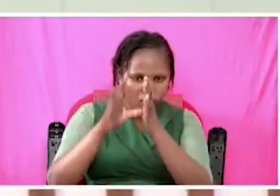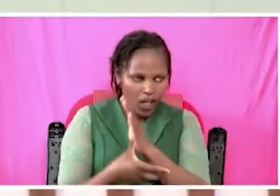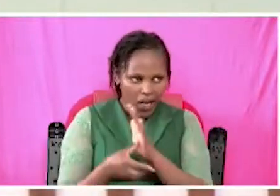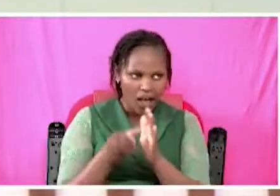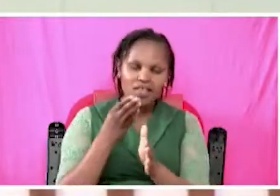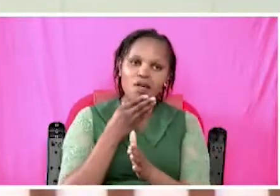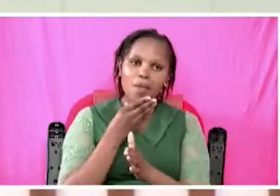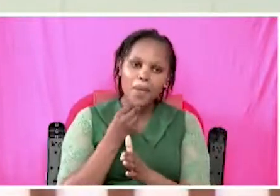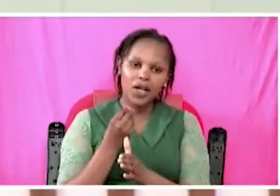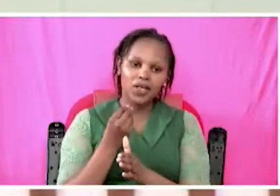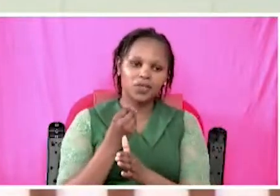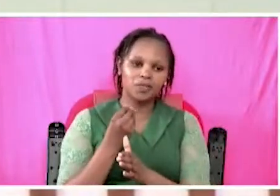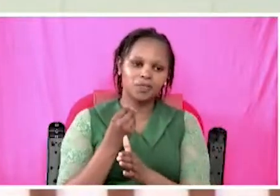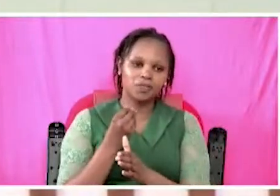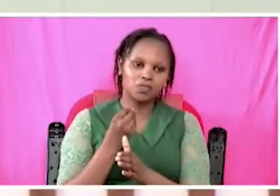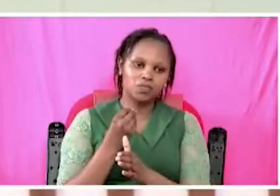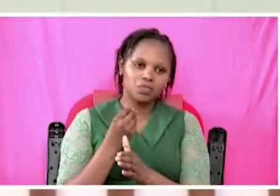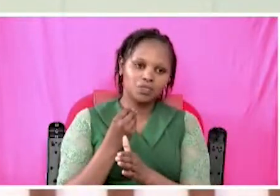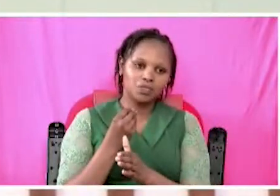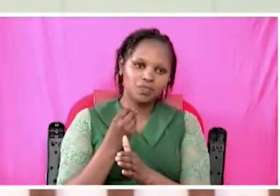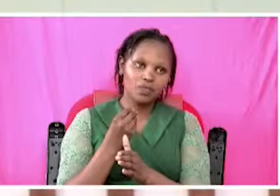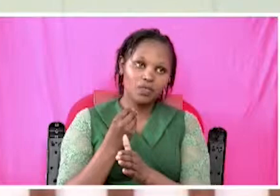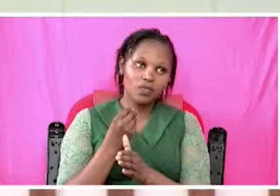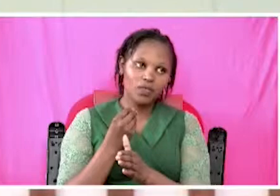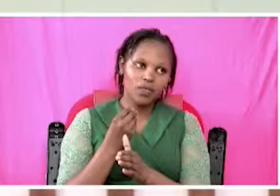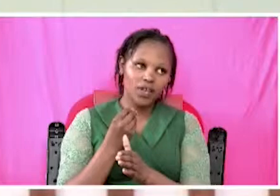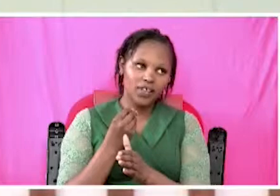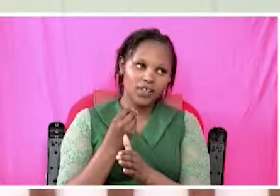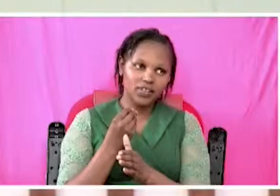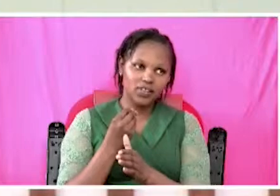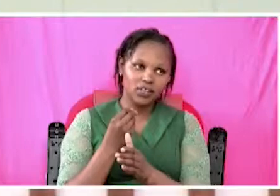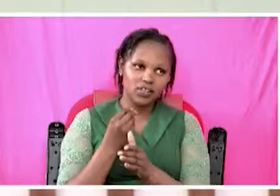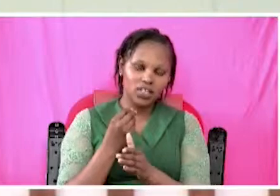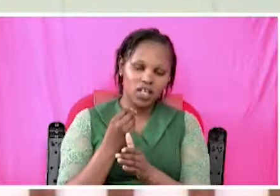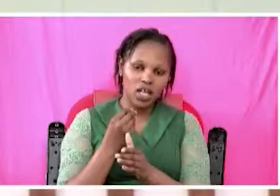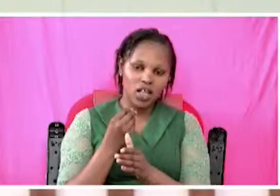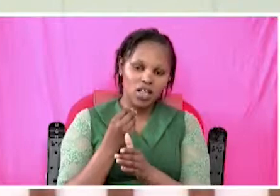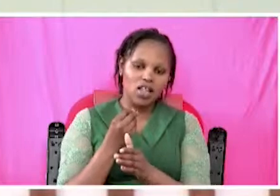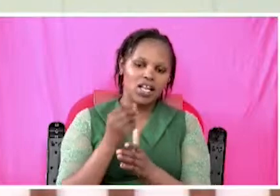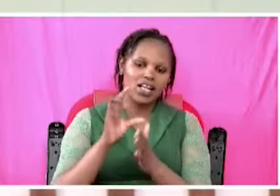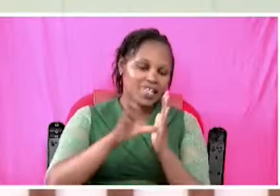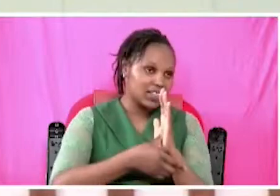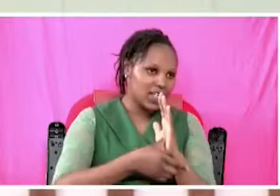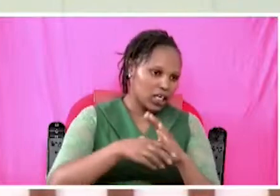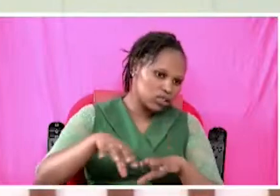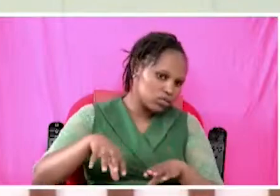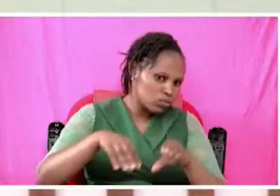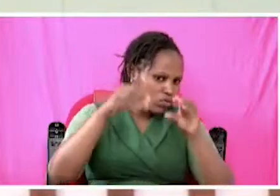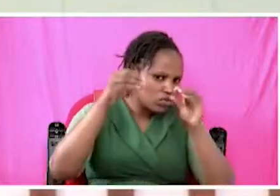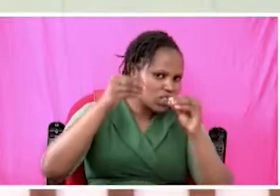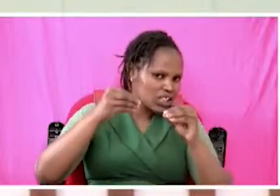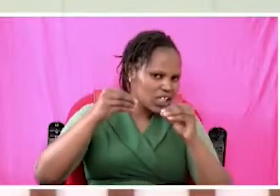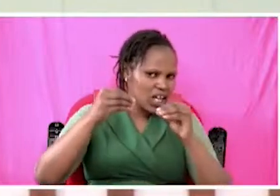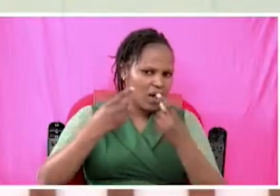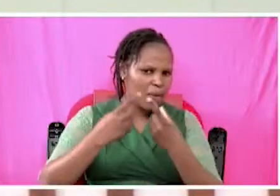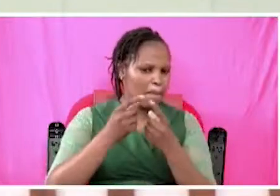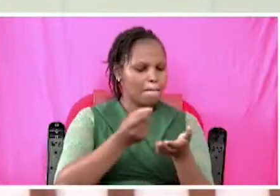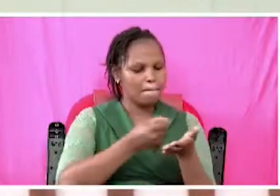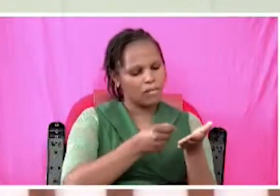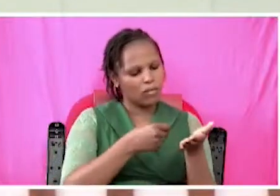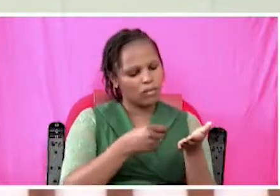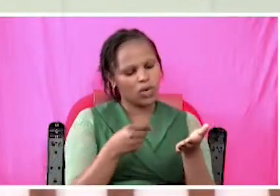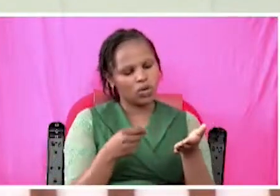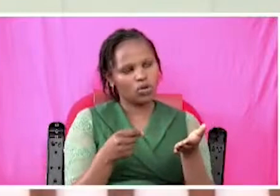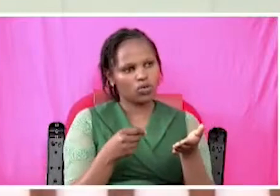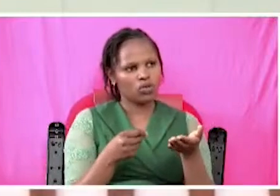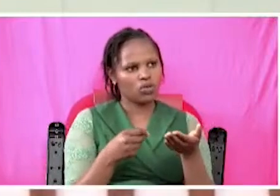this. He managed to, of course, escape later and he lived. But he wrote this: where